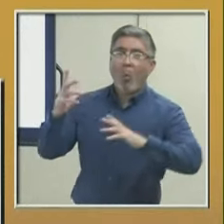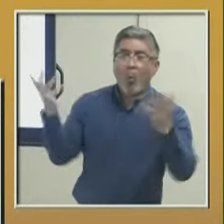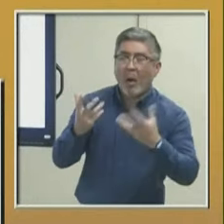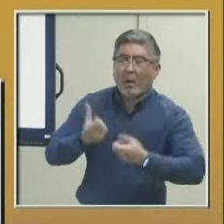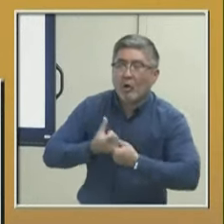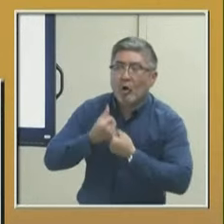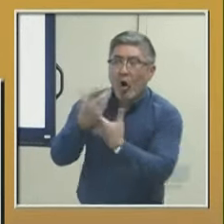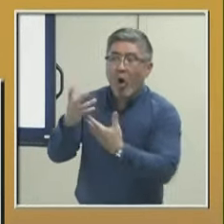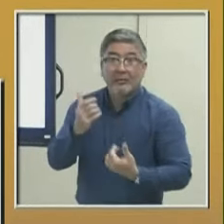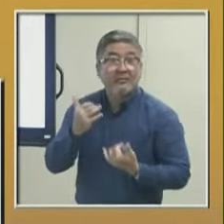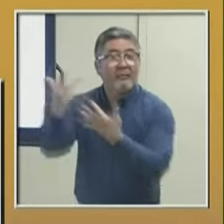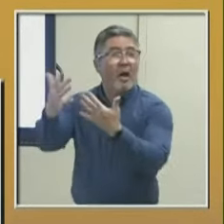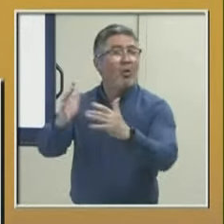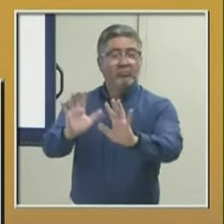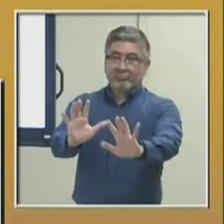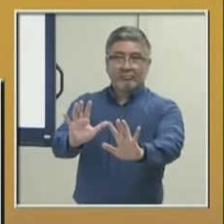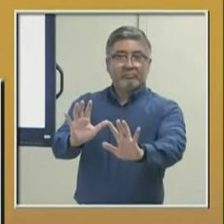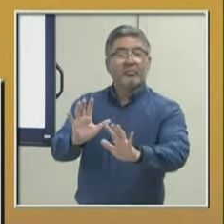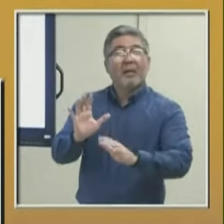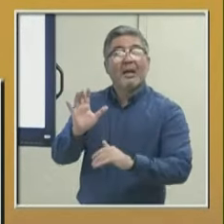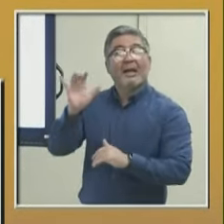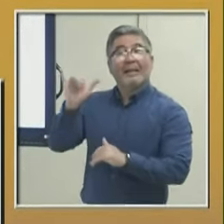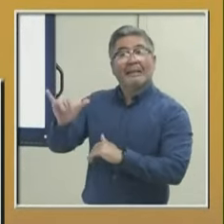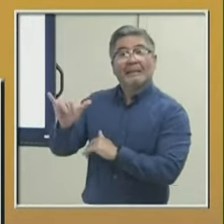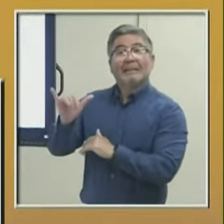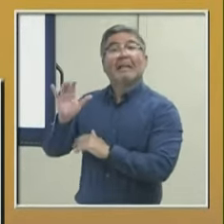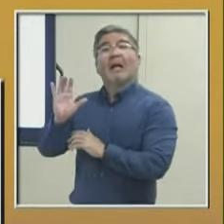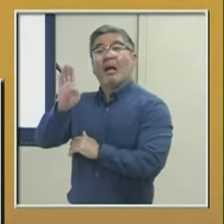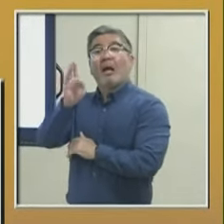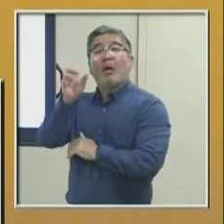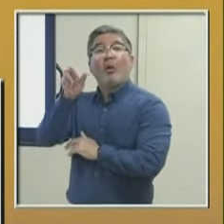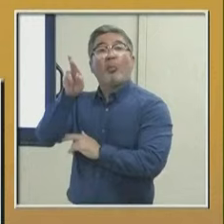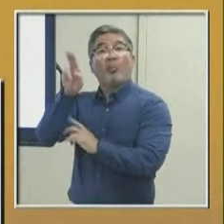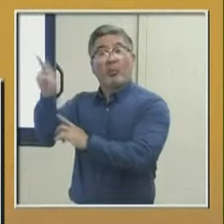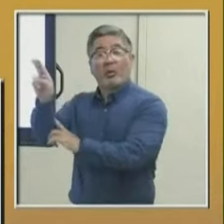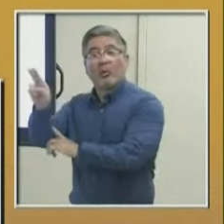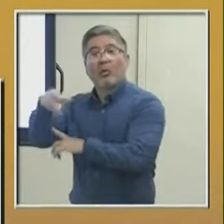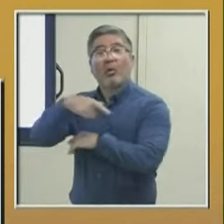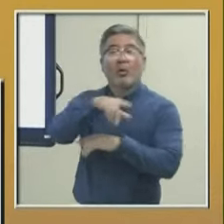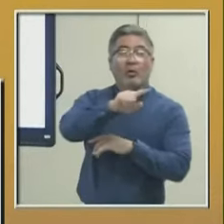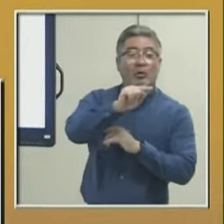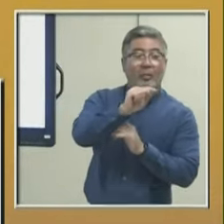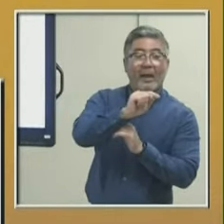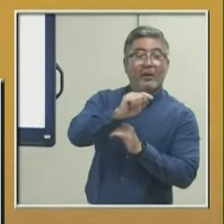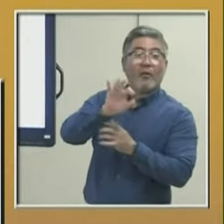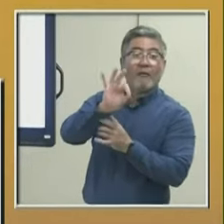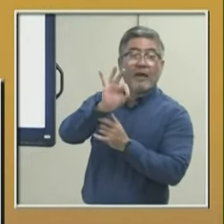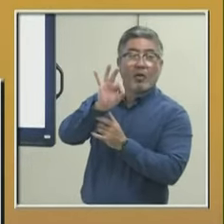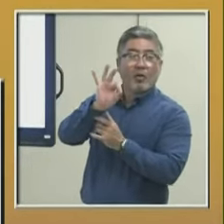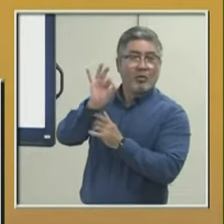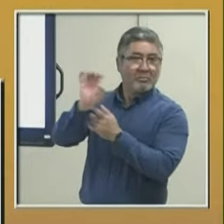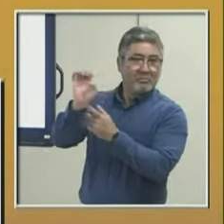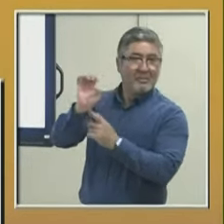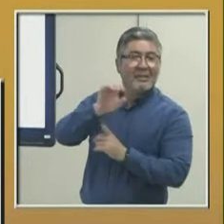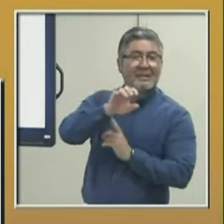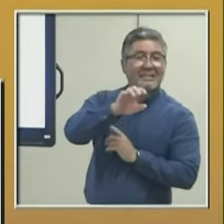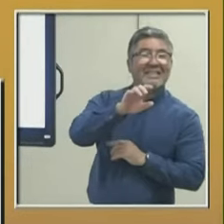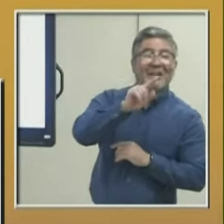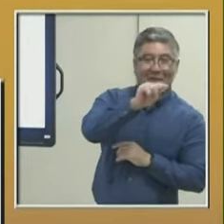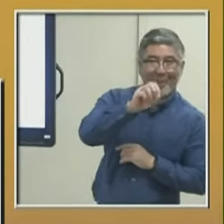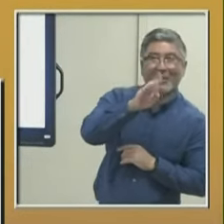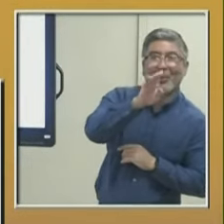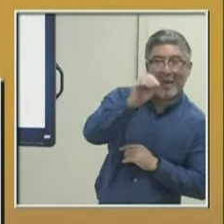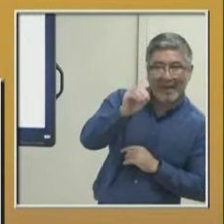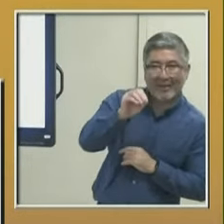cause investigation will be conducted by the Bureau of Alcohol, Tobacco, Firearms, and Explosives, and in partnership with Maui